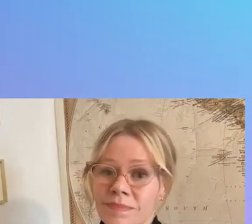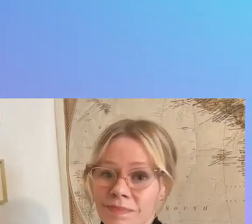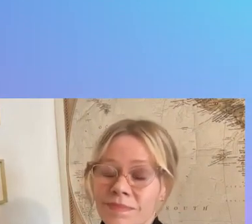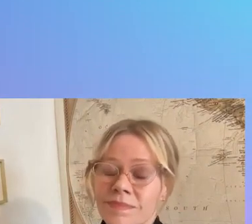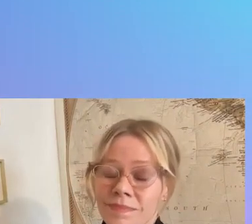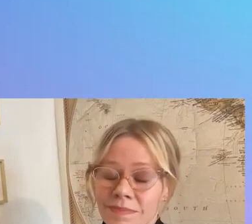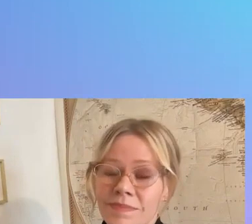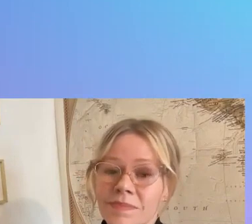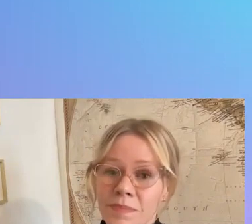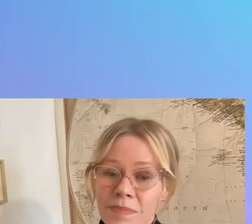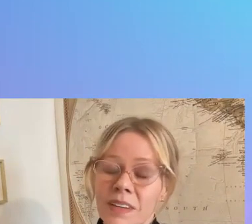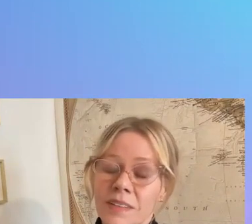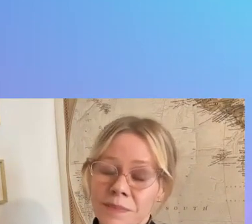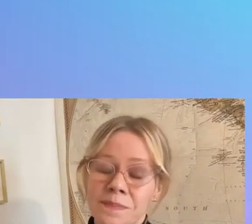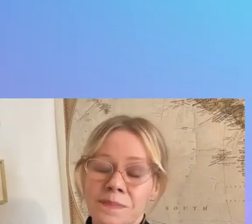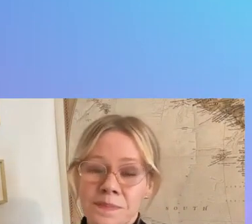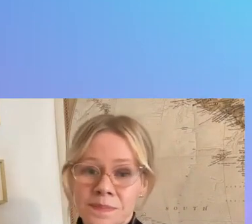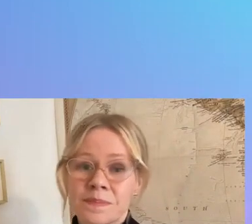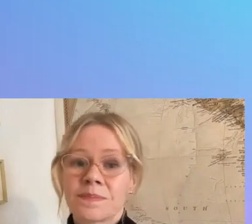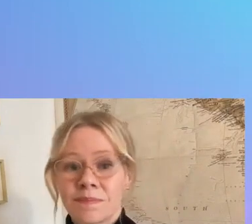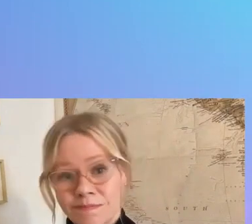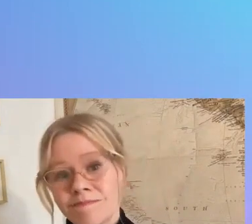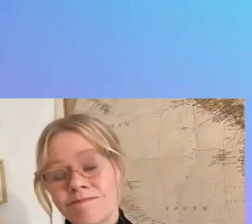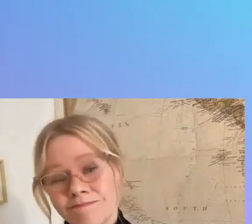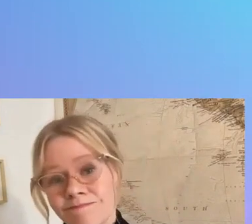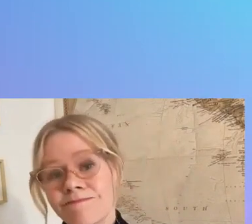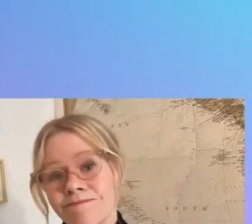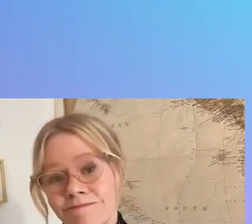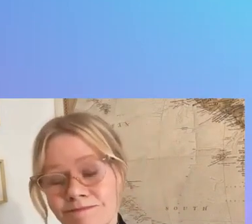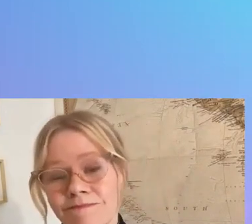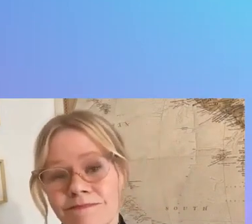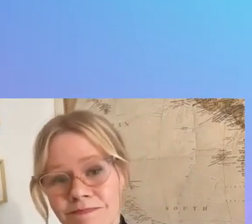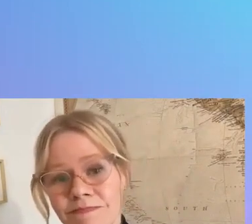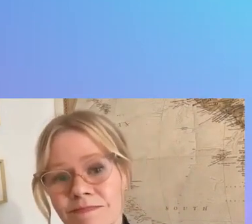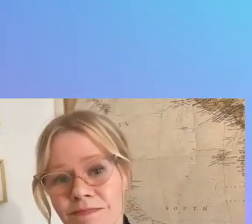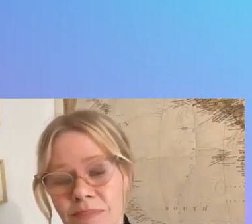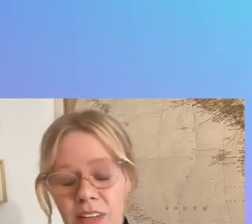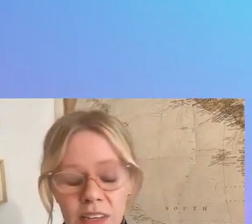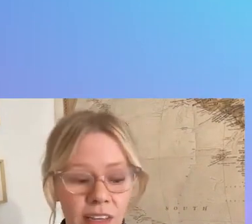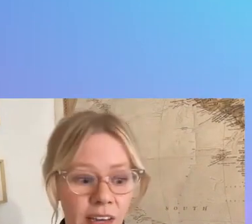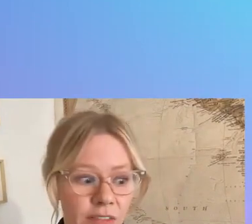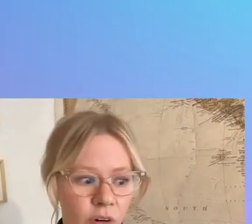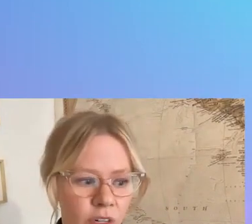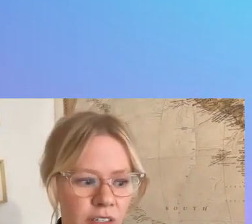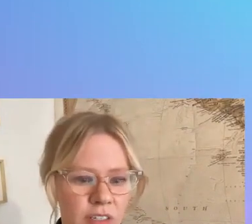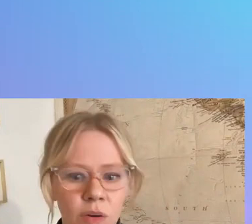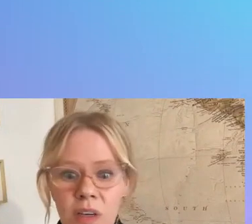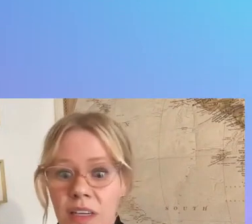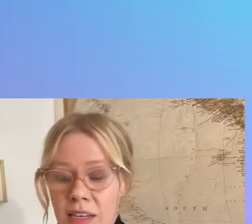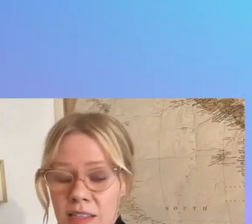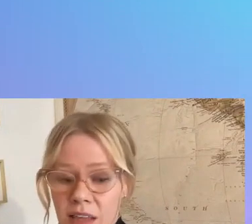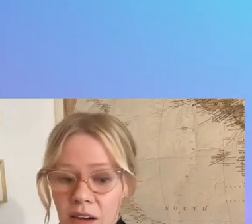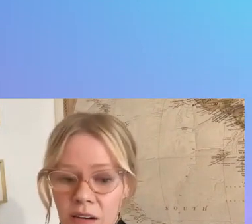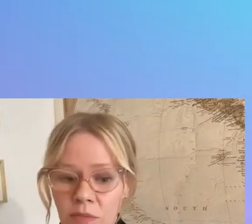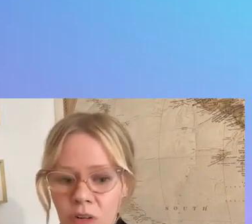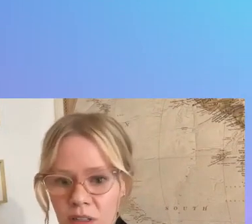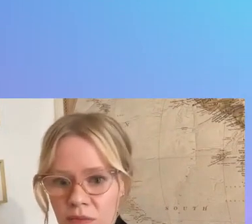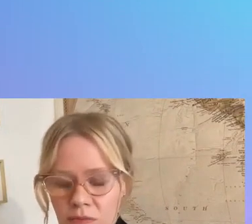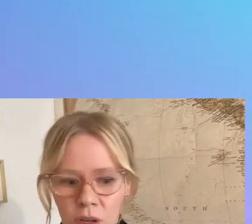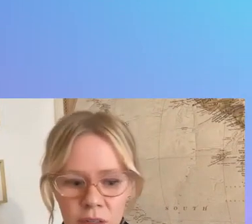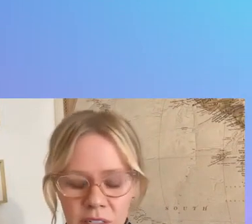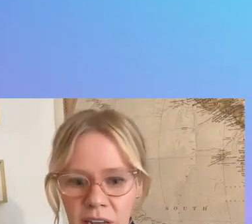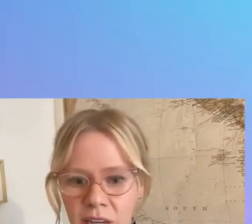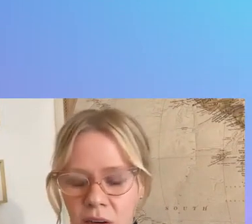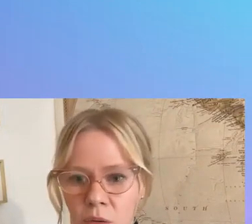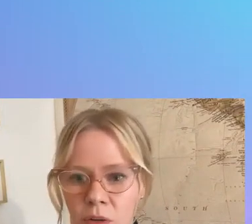were providing some possible solutions. Could you talk about that as well? Yeah, of course. So yes, they are more